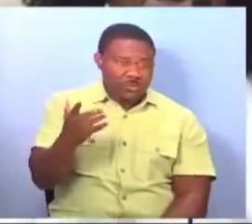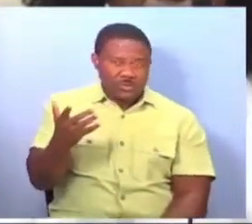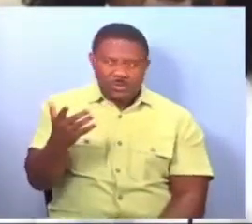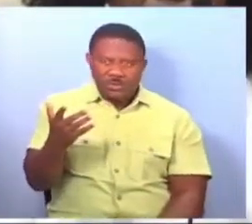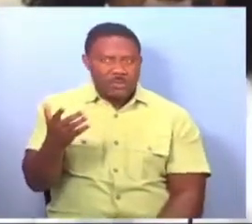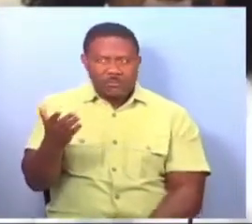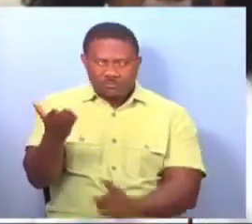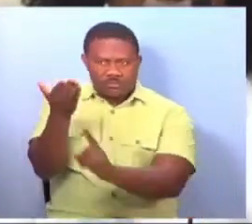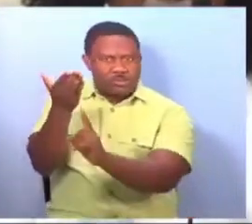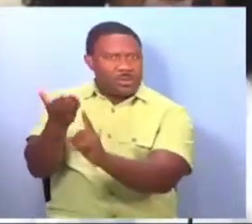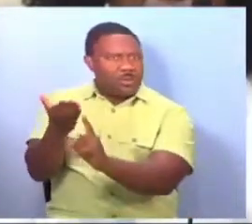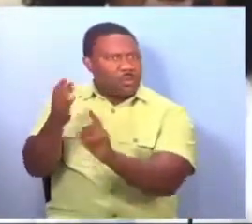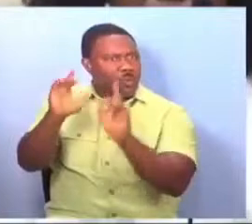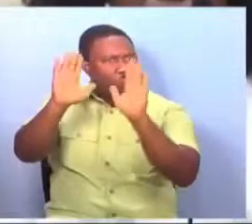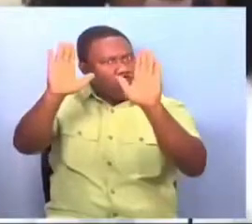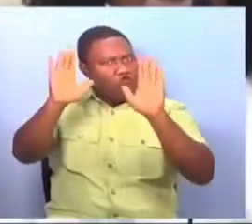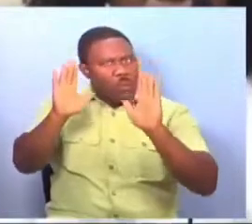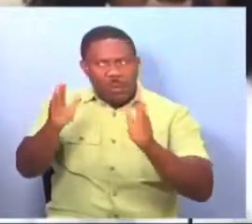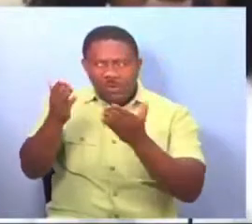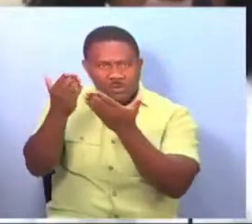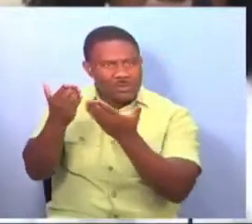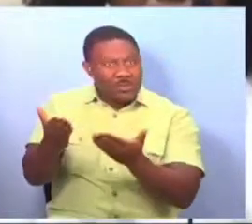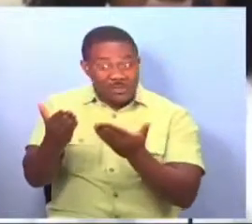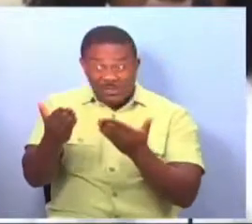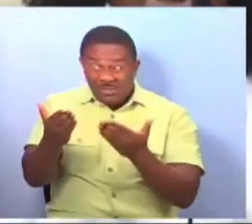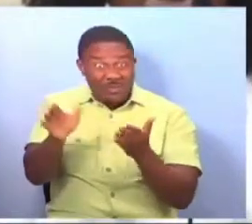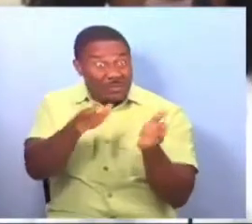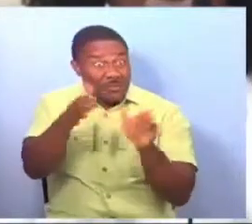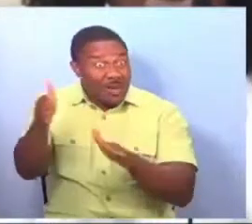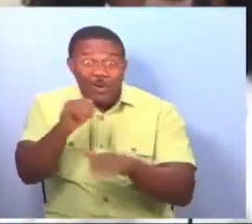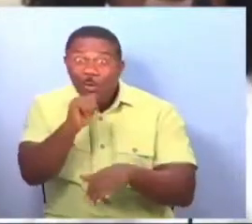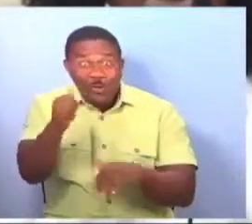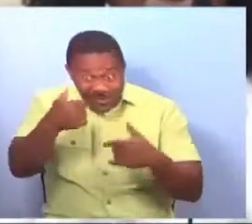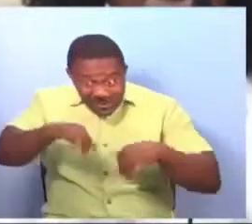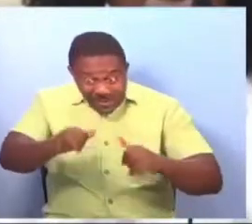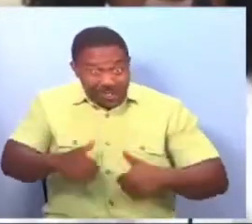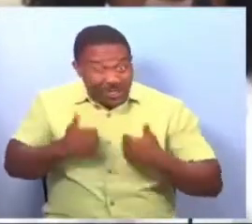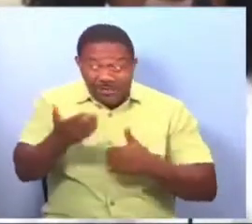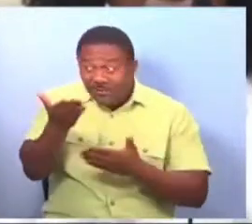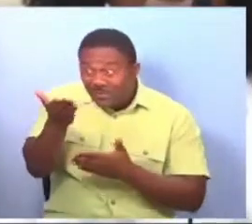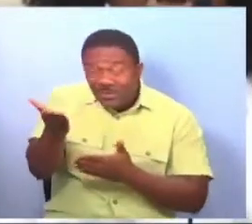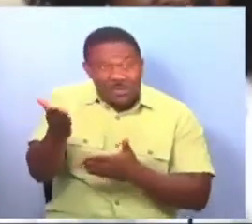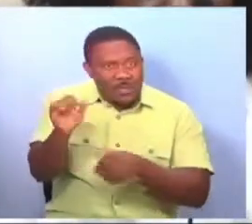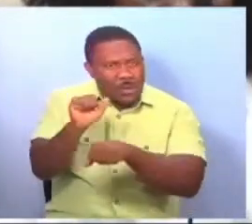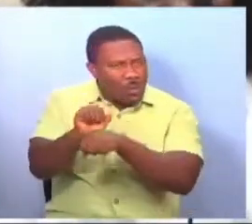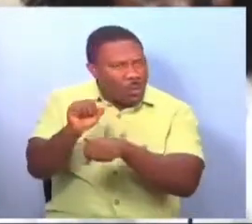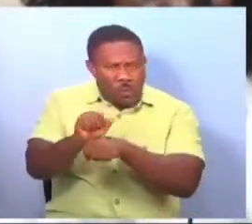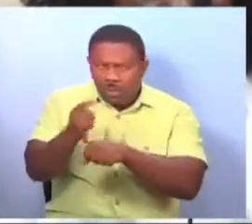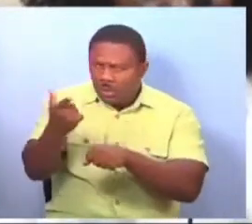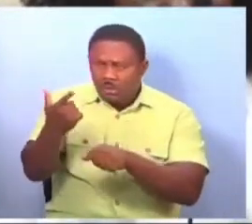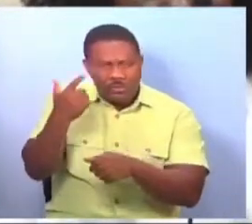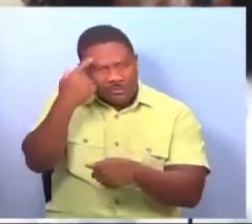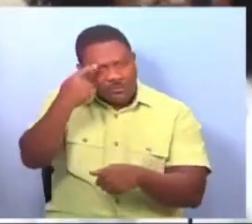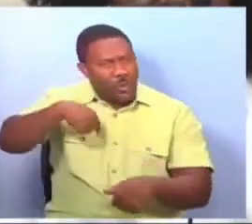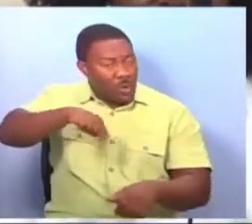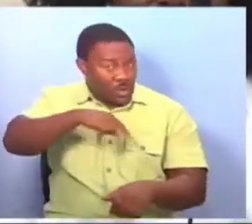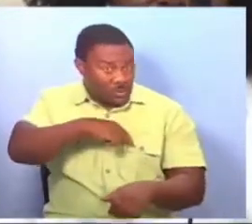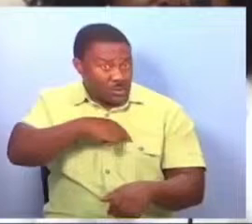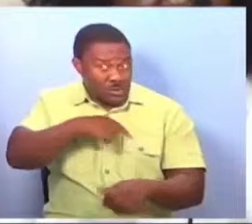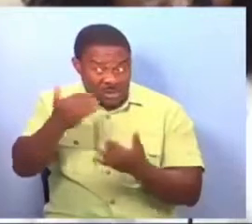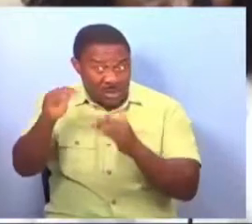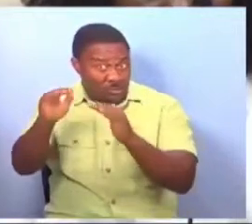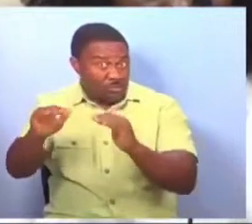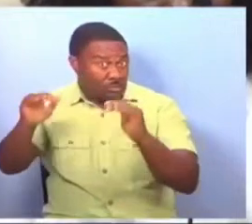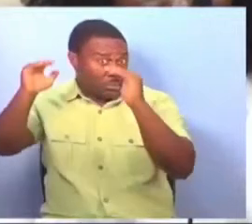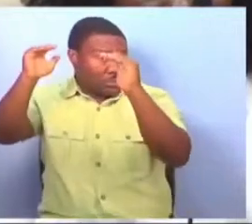great man who is being celebrated in his lifetime for his work. that he's done for our country, and now